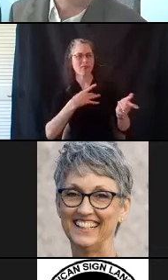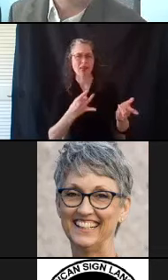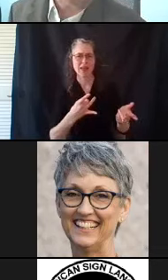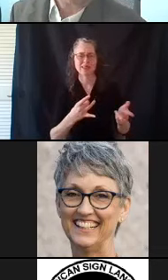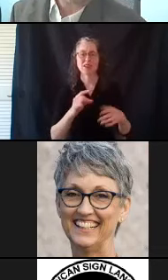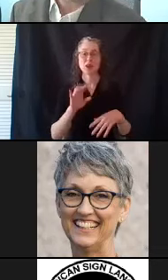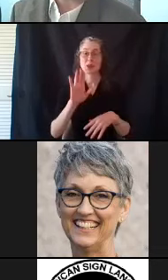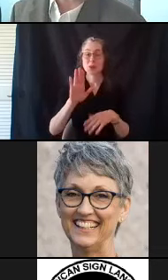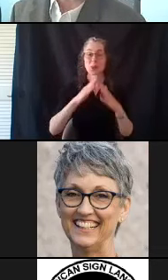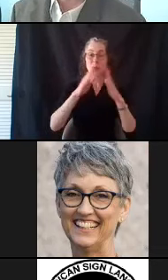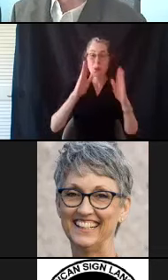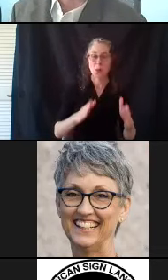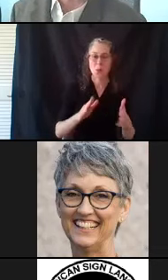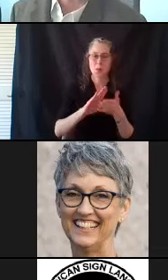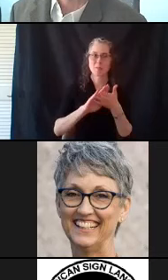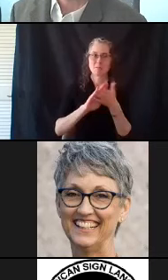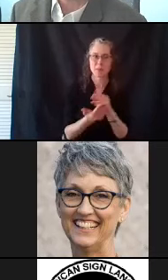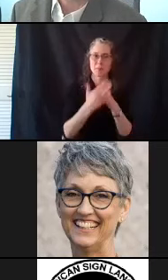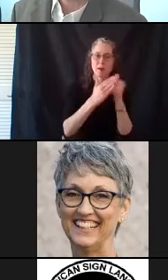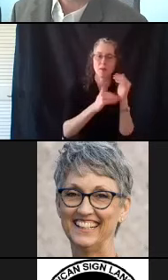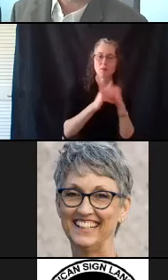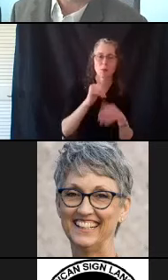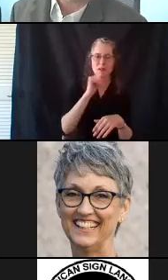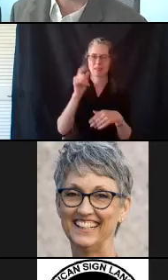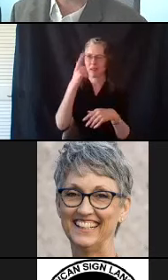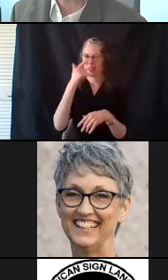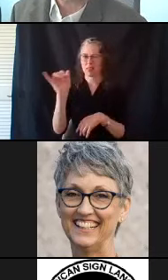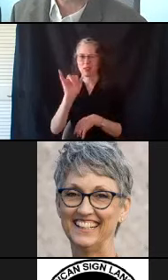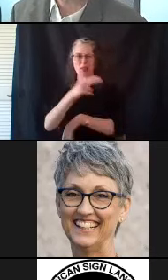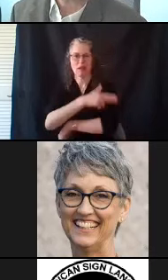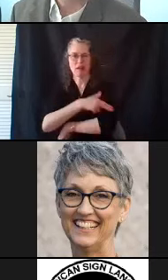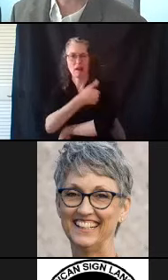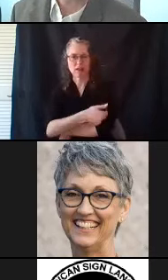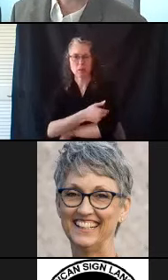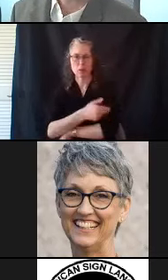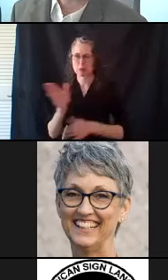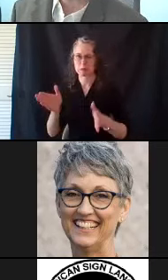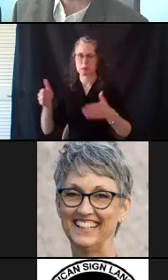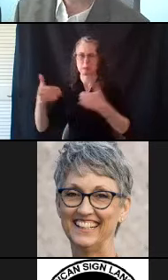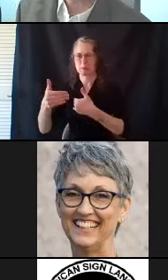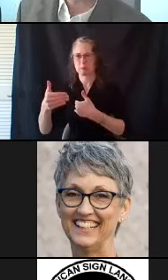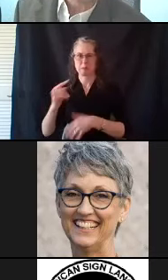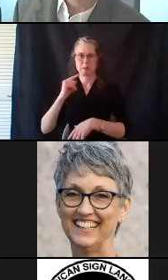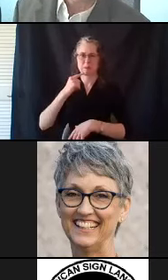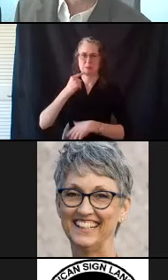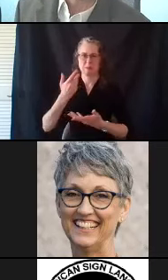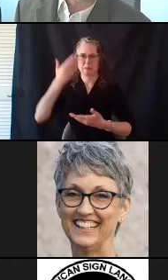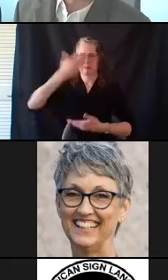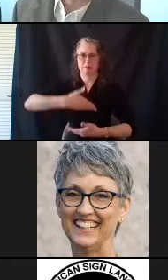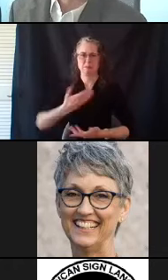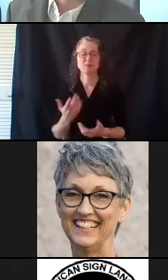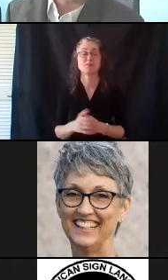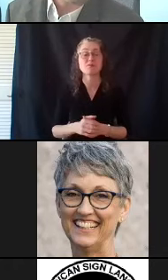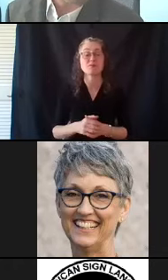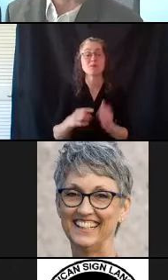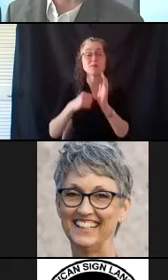hospital ward. These are very aesthetically pleasing. I like to tell people that, like for example, grab bars now